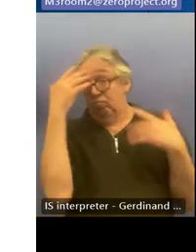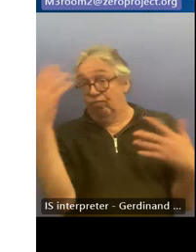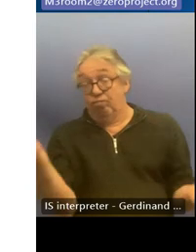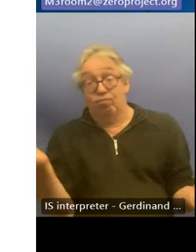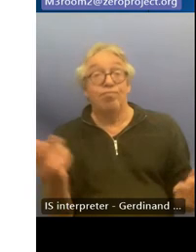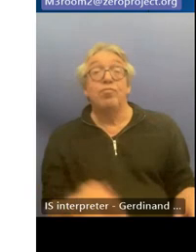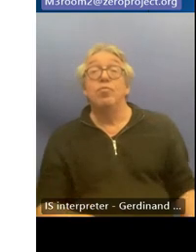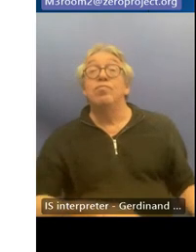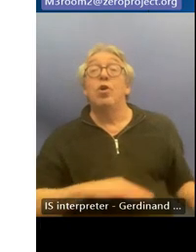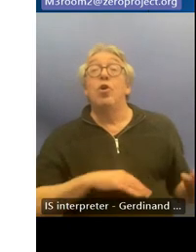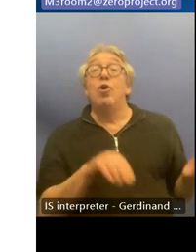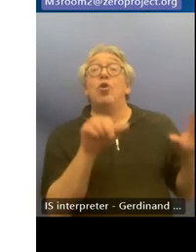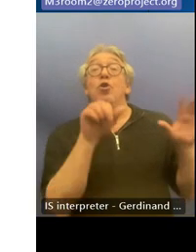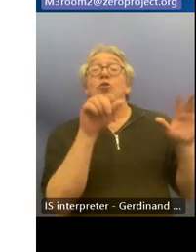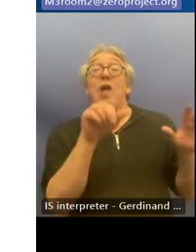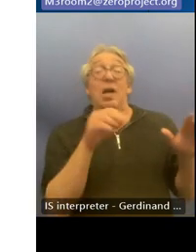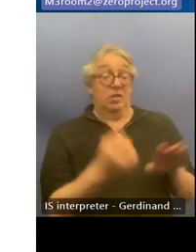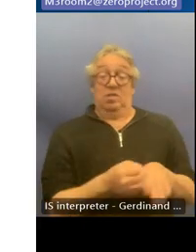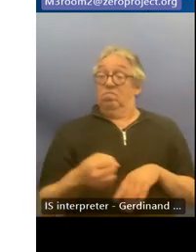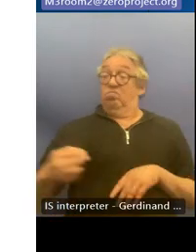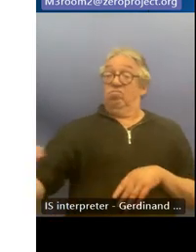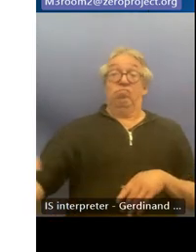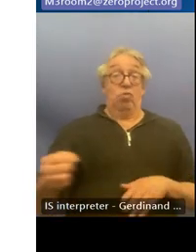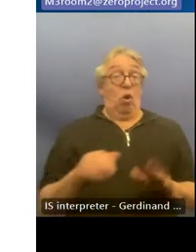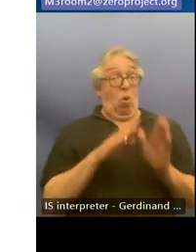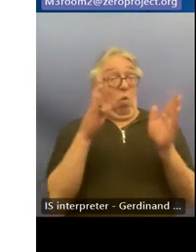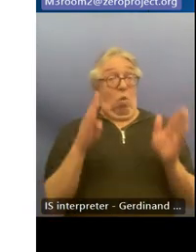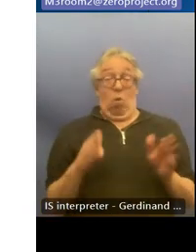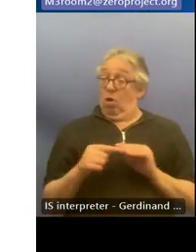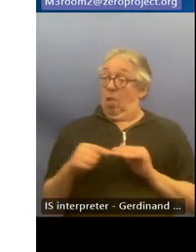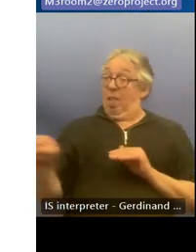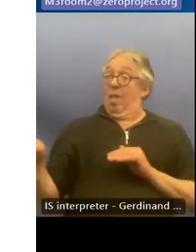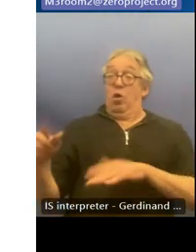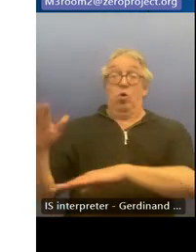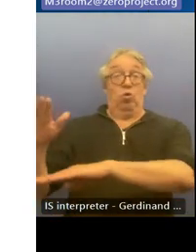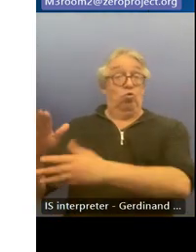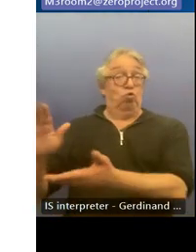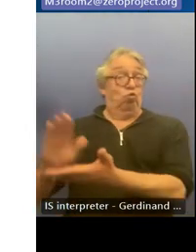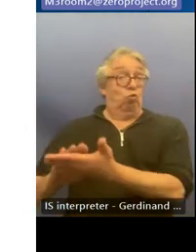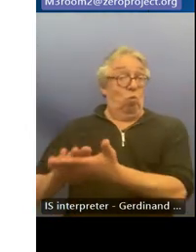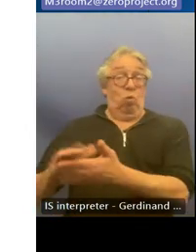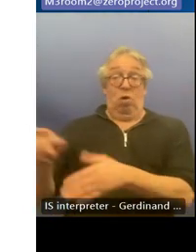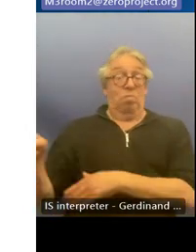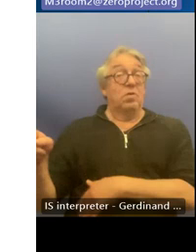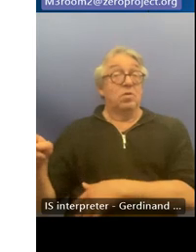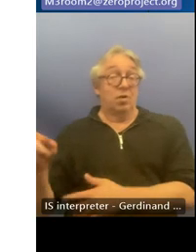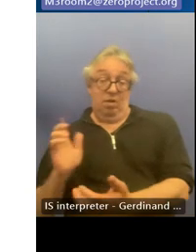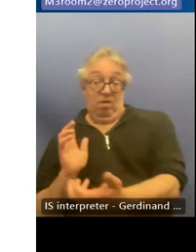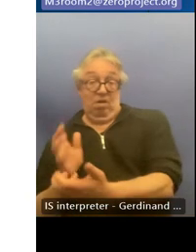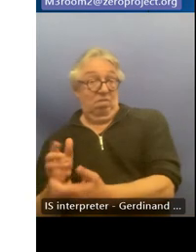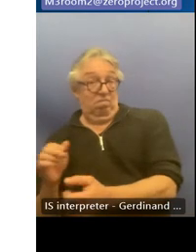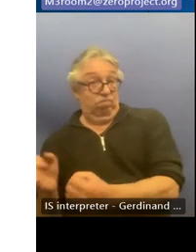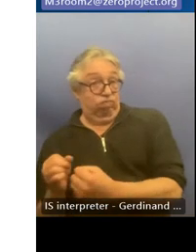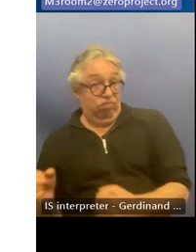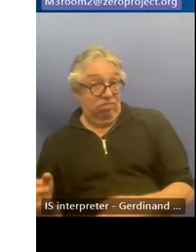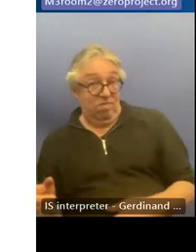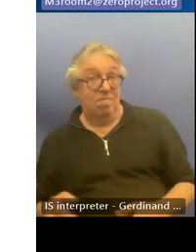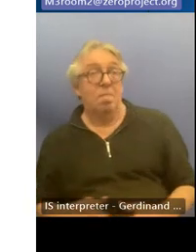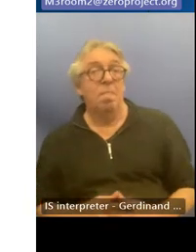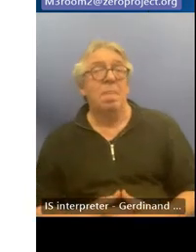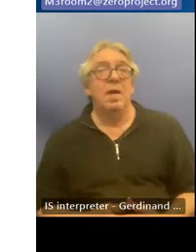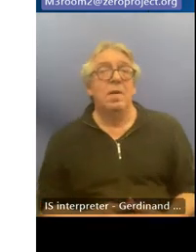in the closest school from home, which didn't have proper adaptation for his needs. And for years,